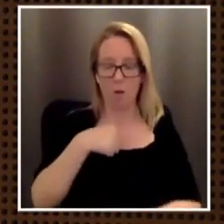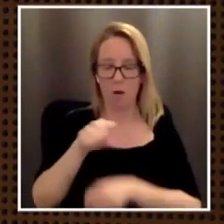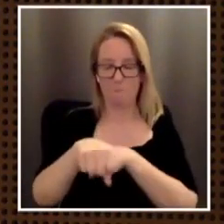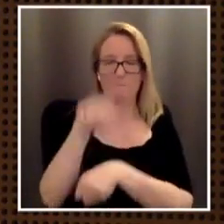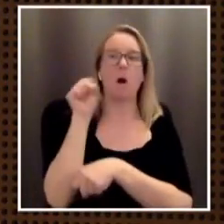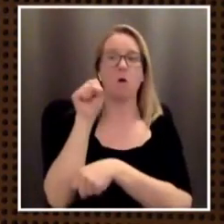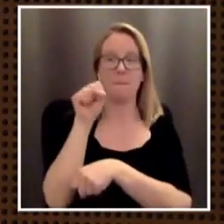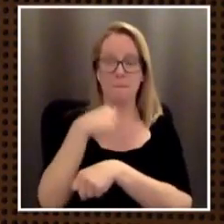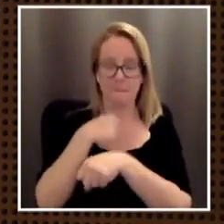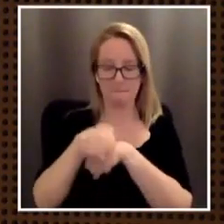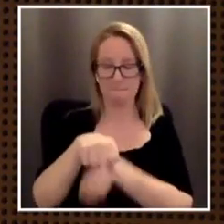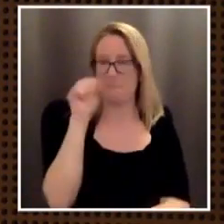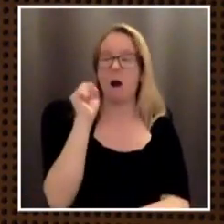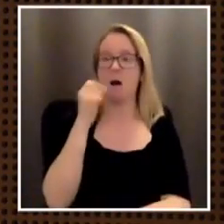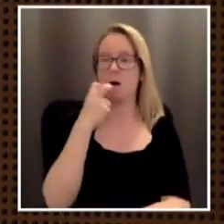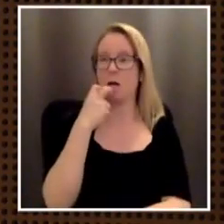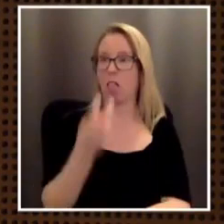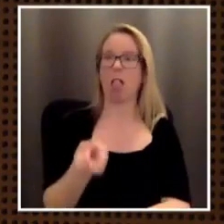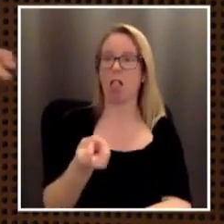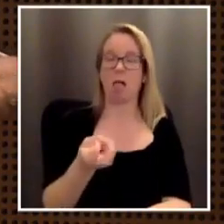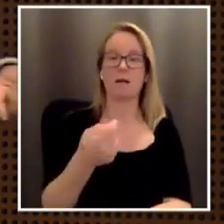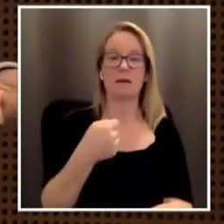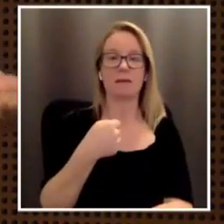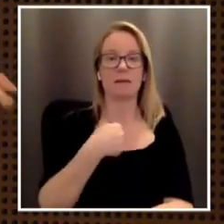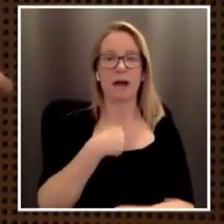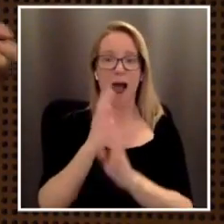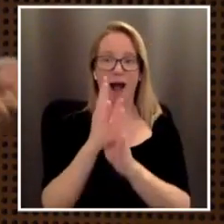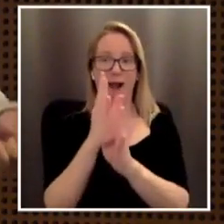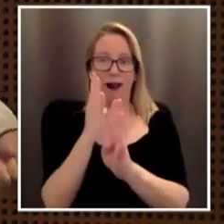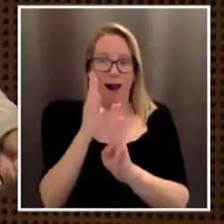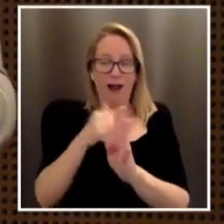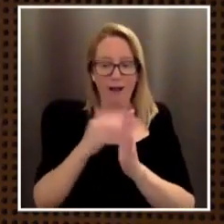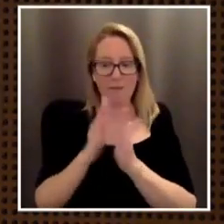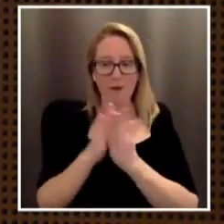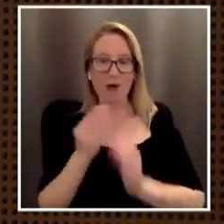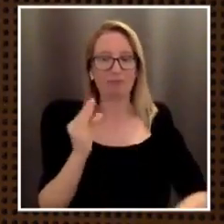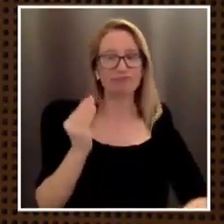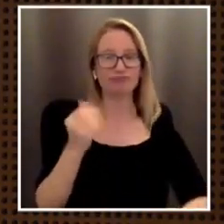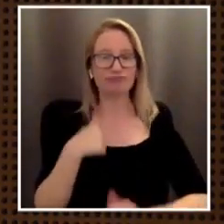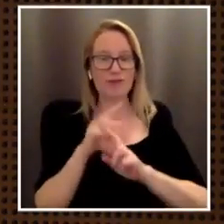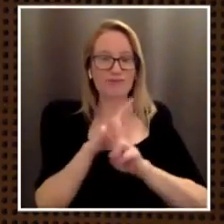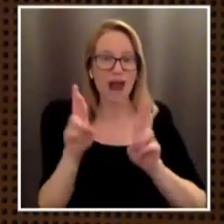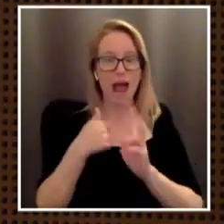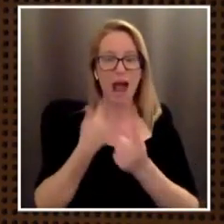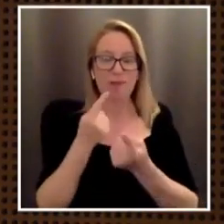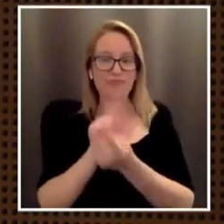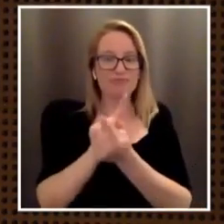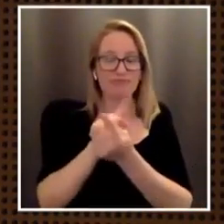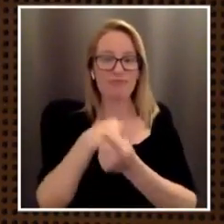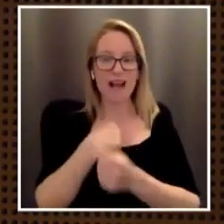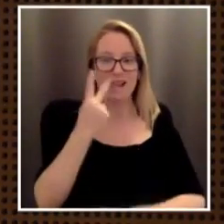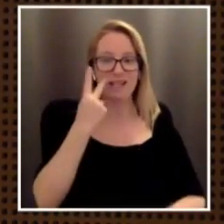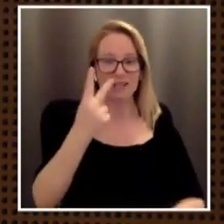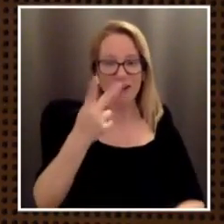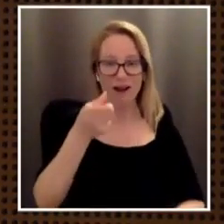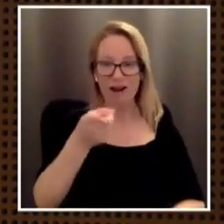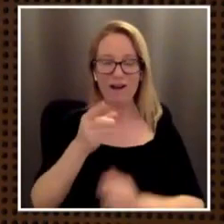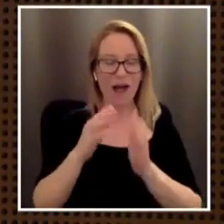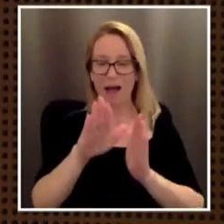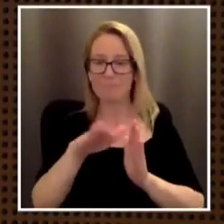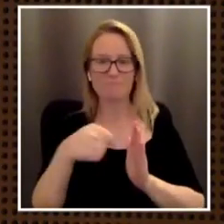awestruck. So I was in my line, and I had the little book, and I was like, and I went up to her and I said, This book